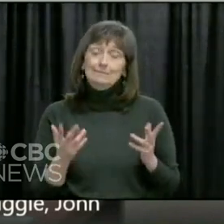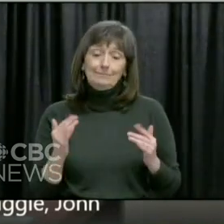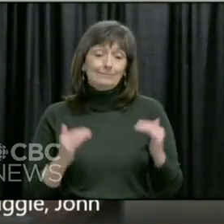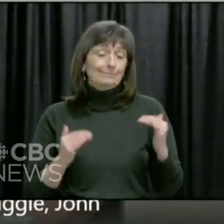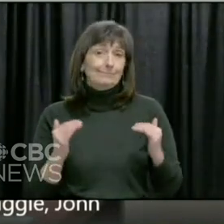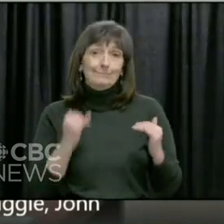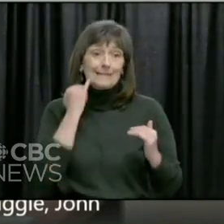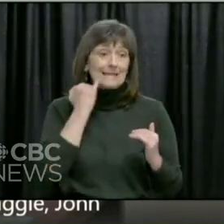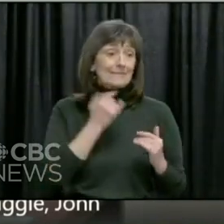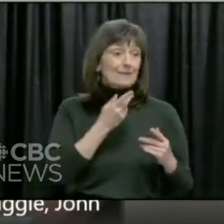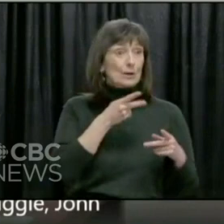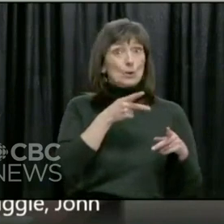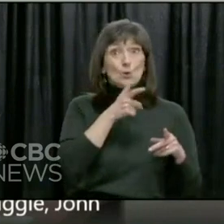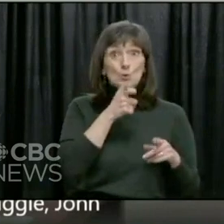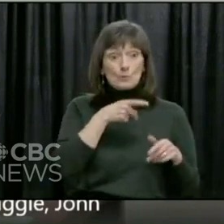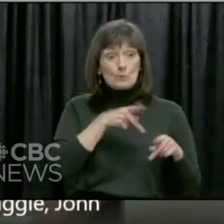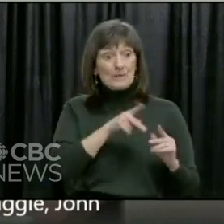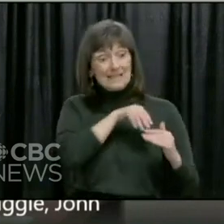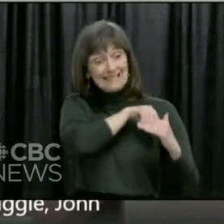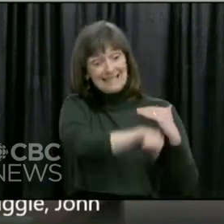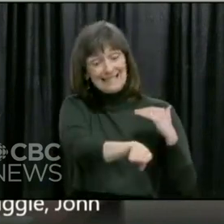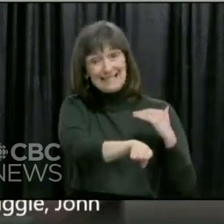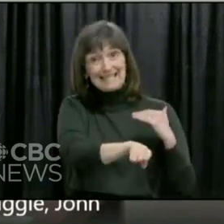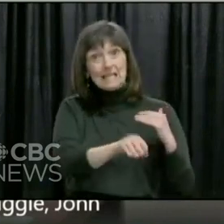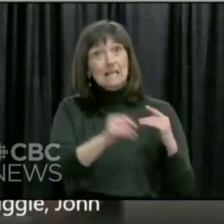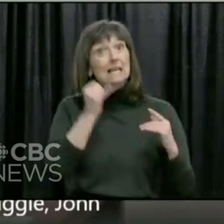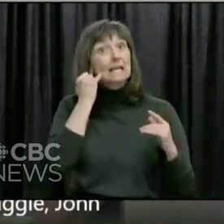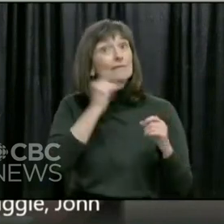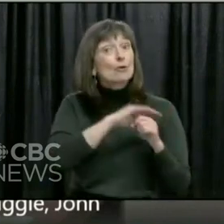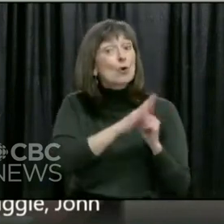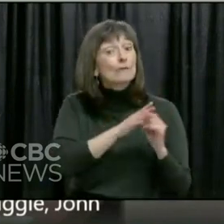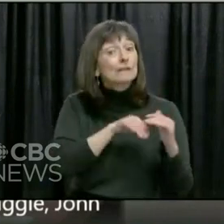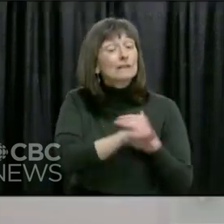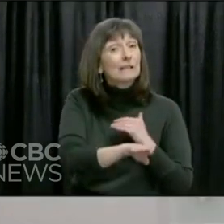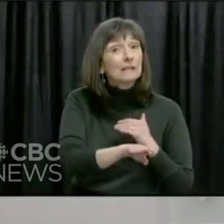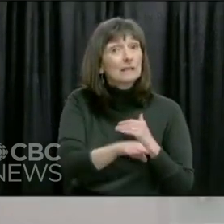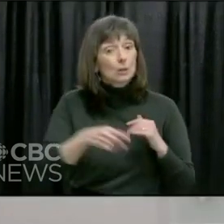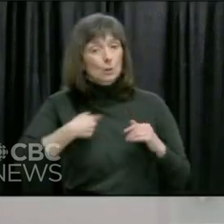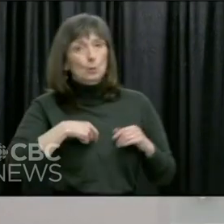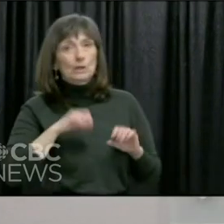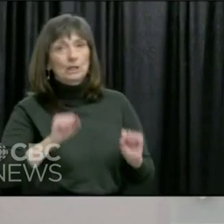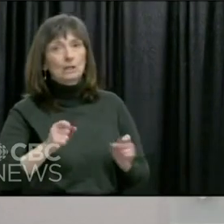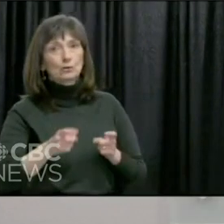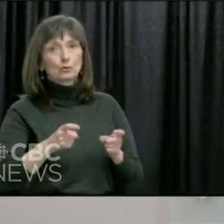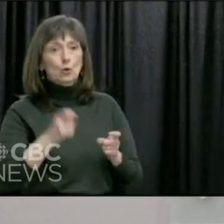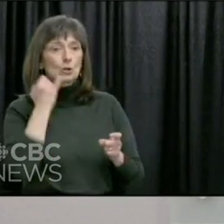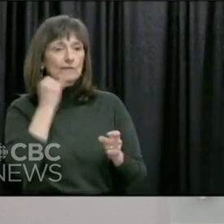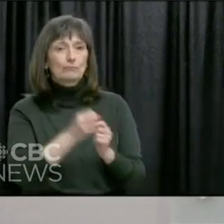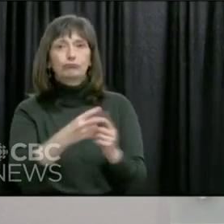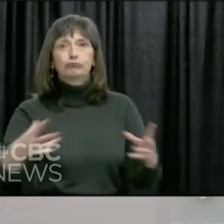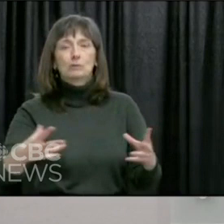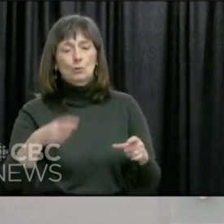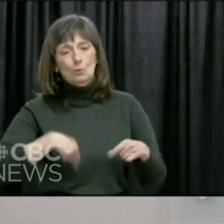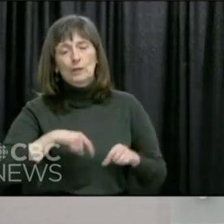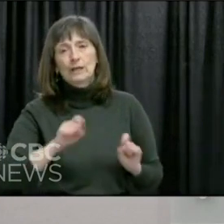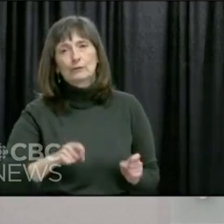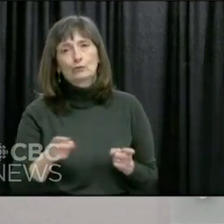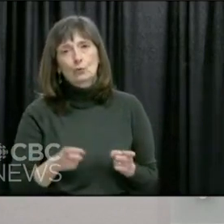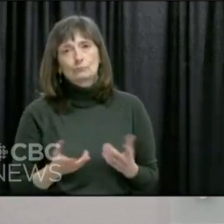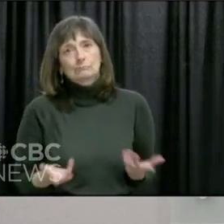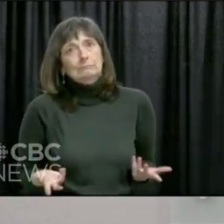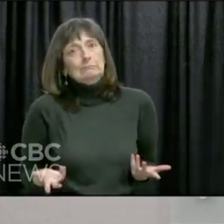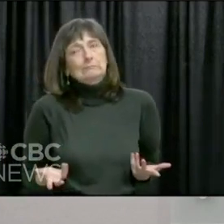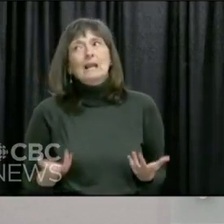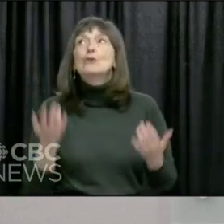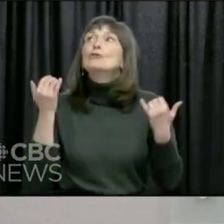we let into this province, we can deal with. And on the topic of testing, a private lab in St. John's is now offering COVID testing